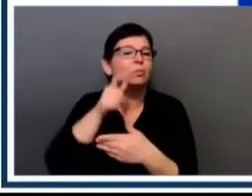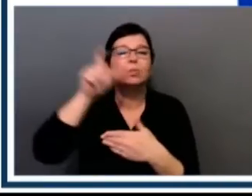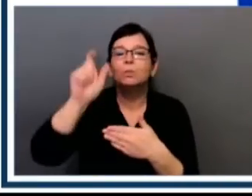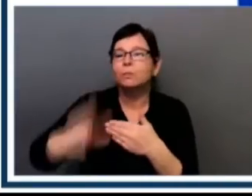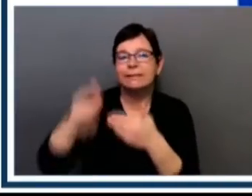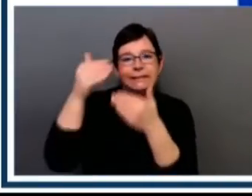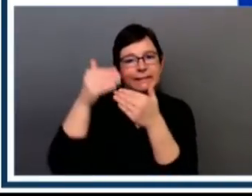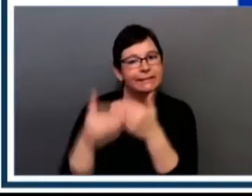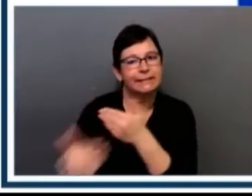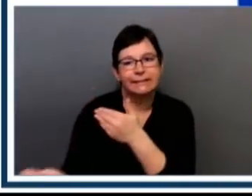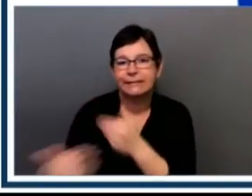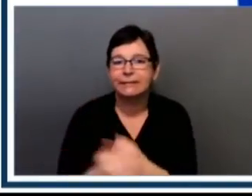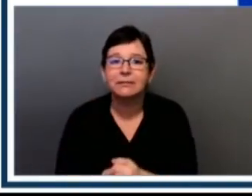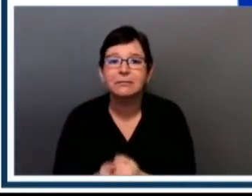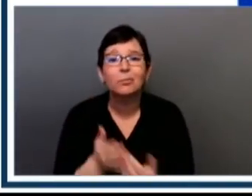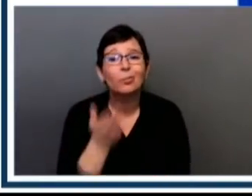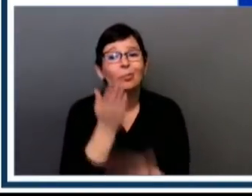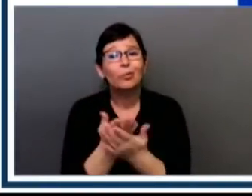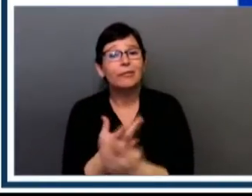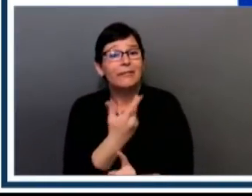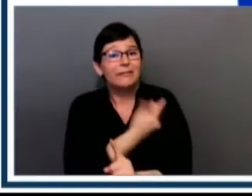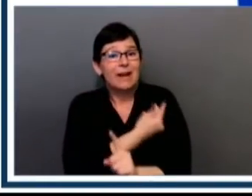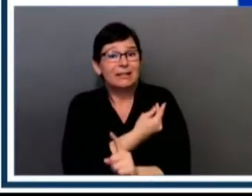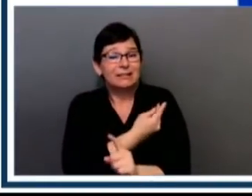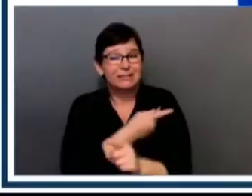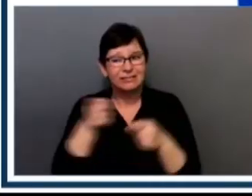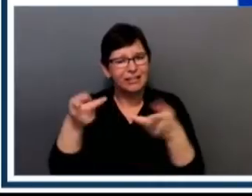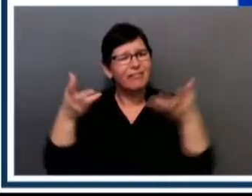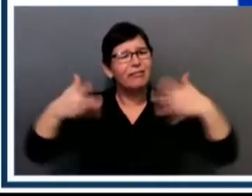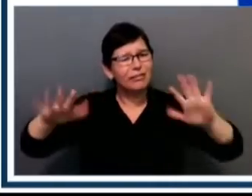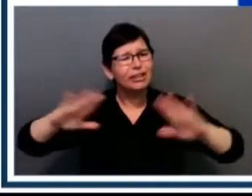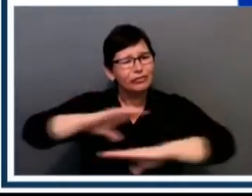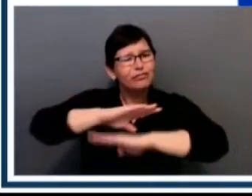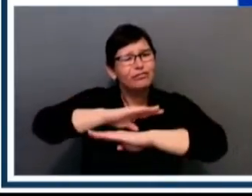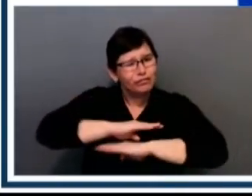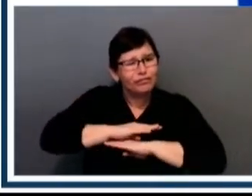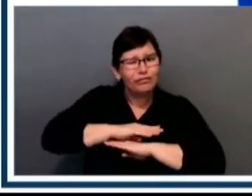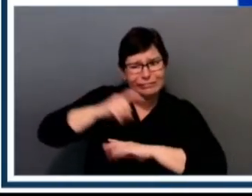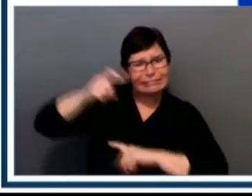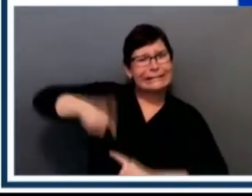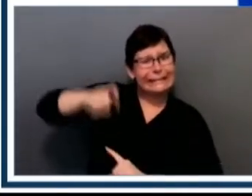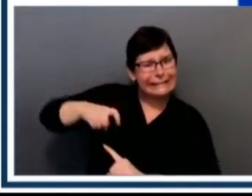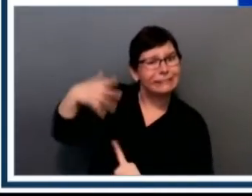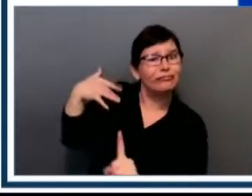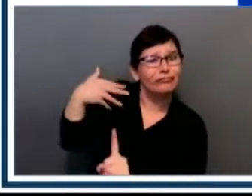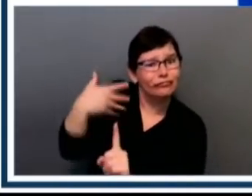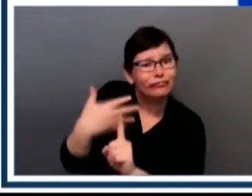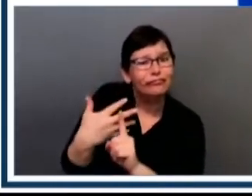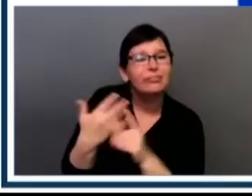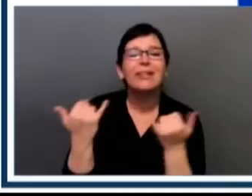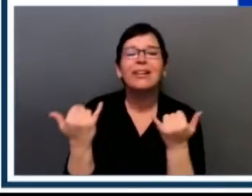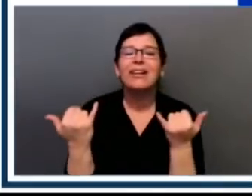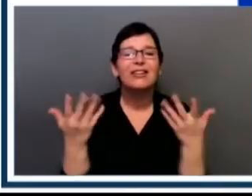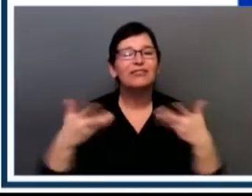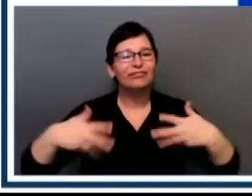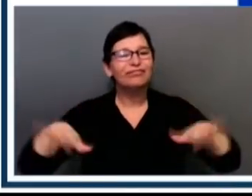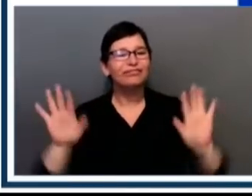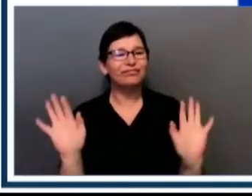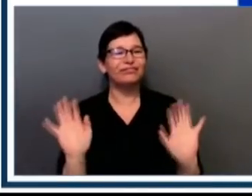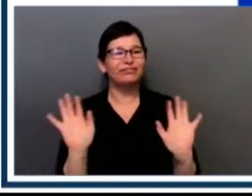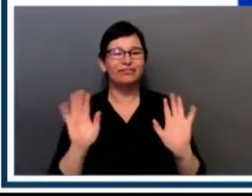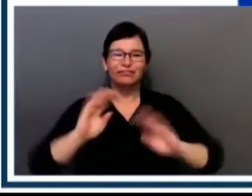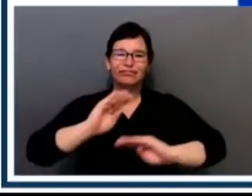as a temporary measure, and its time has come. We collectively know more about COVID. Individually, we know more about